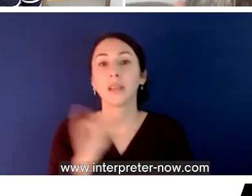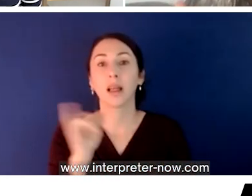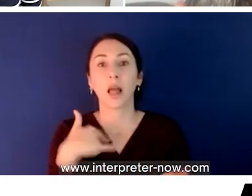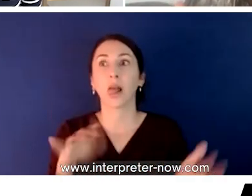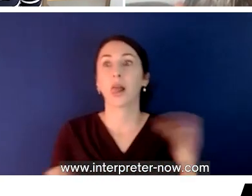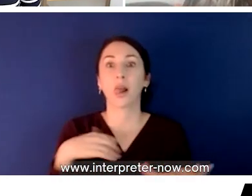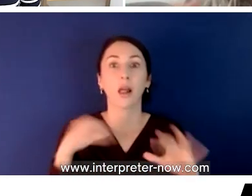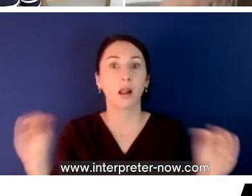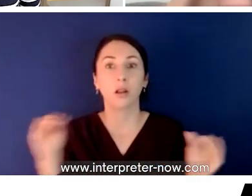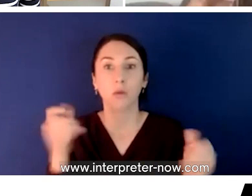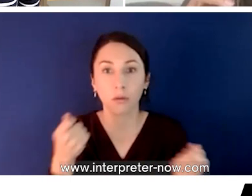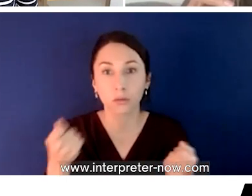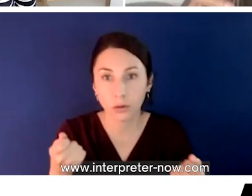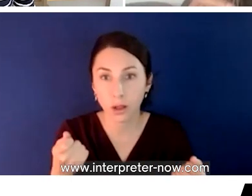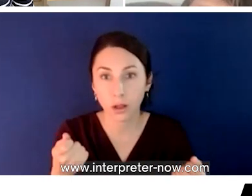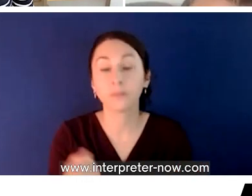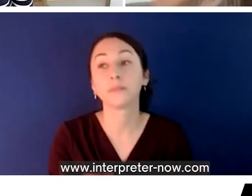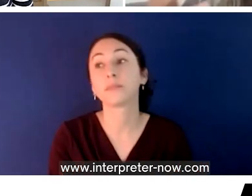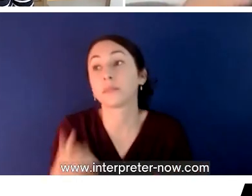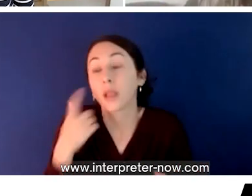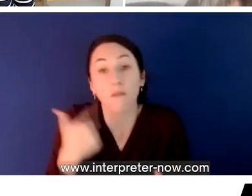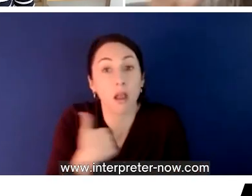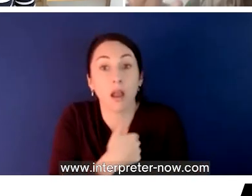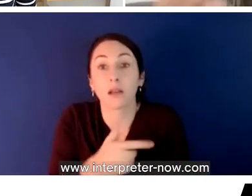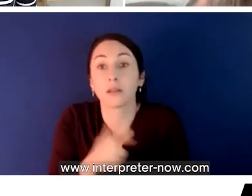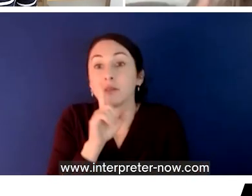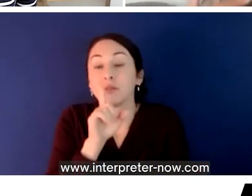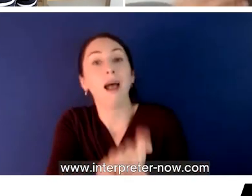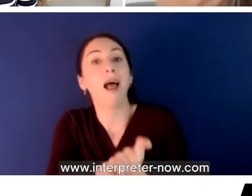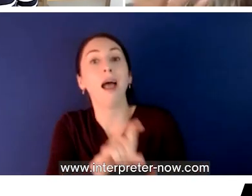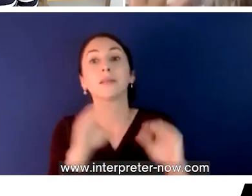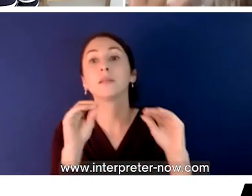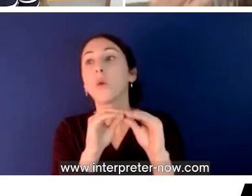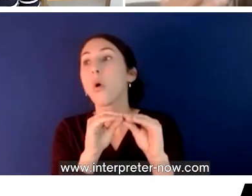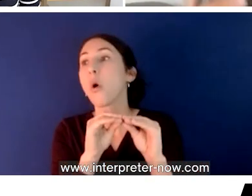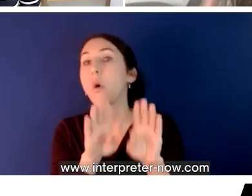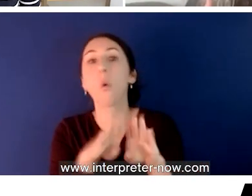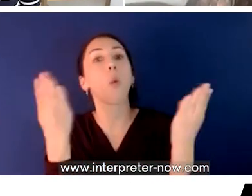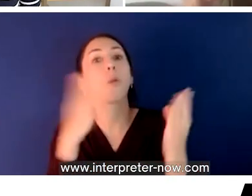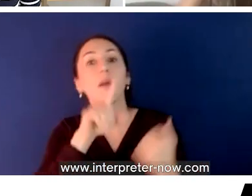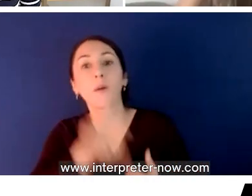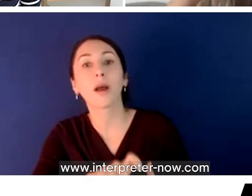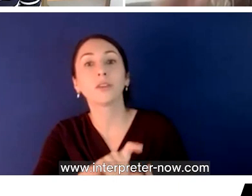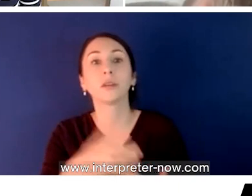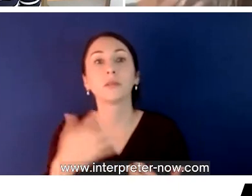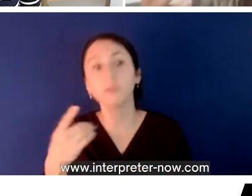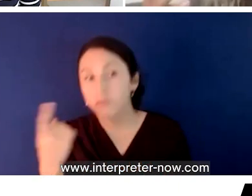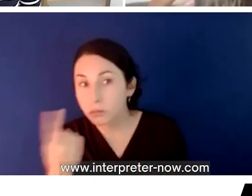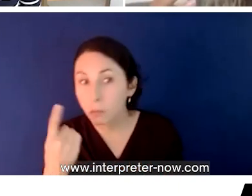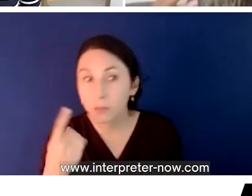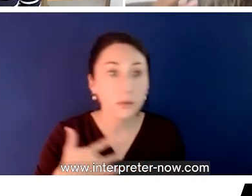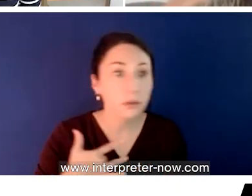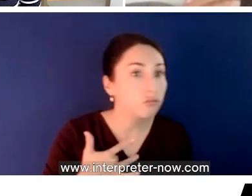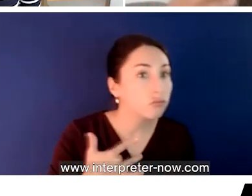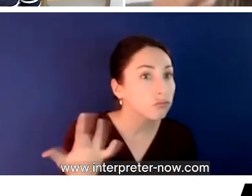is taken out of their hands. And so for us, it's really about kind of asking open-ended questions, right? Right. You know, if something's